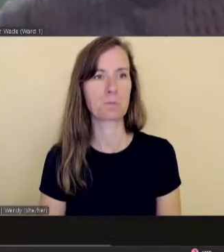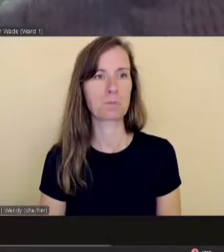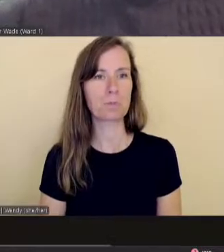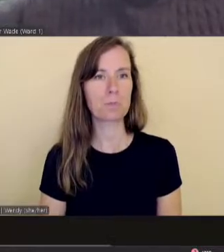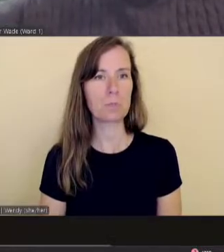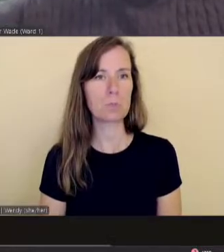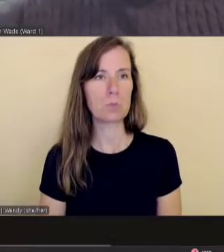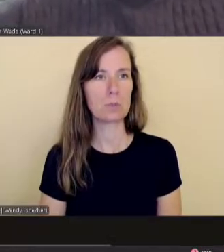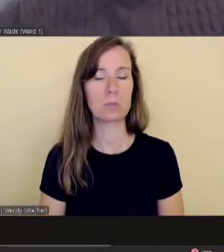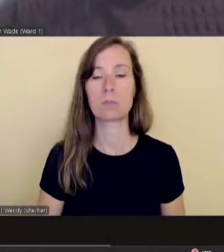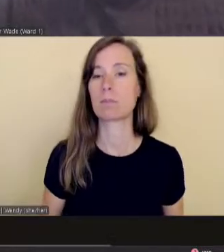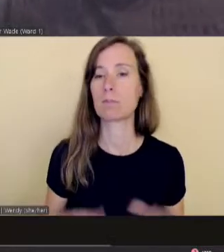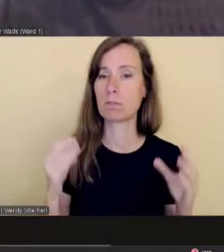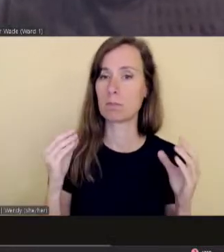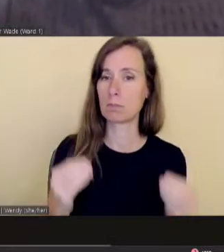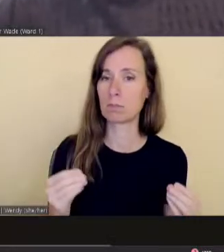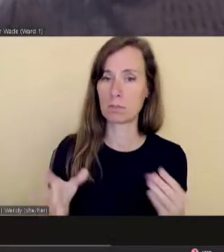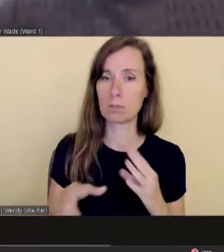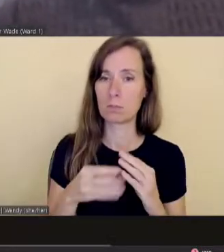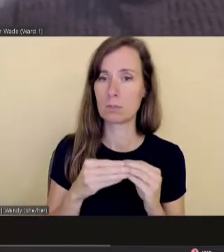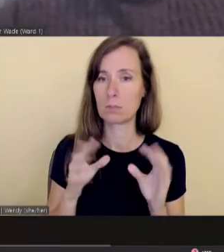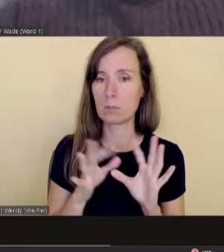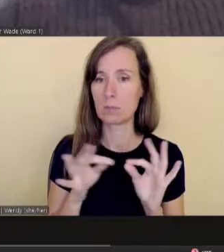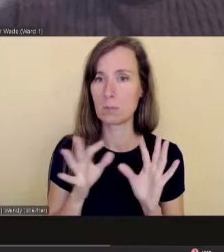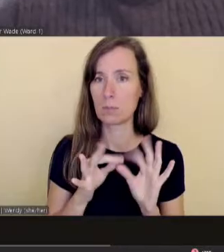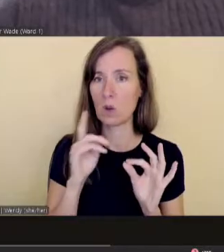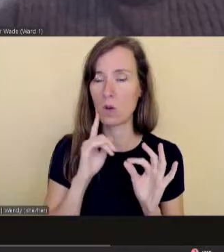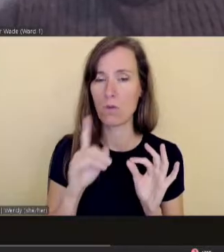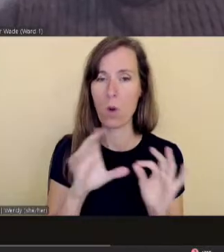Seeing no further comments for the police department, Mr. Cardenas, you're up.